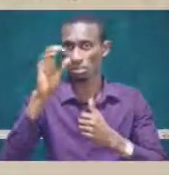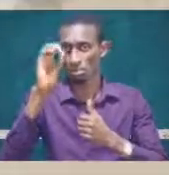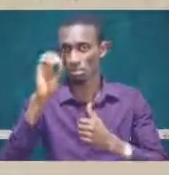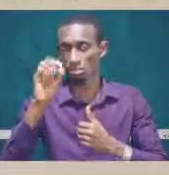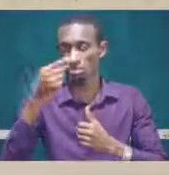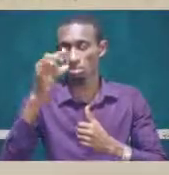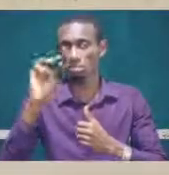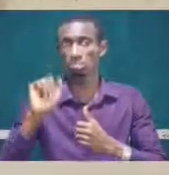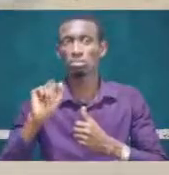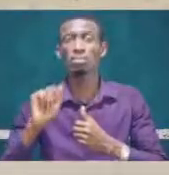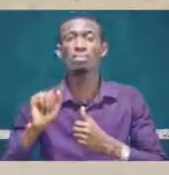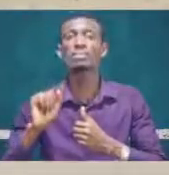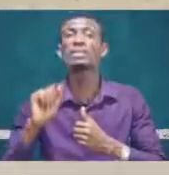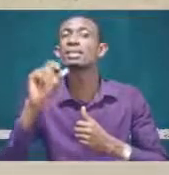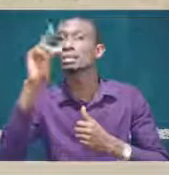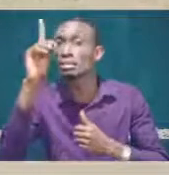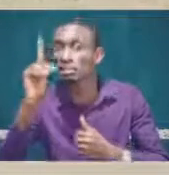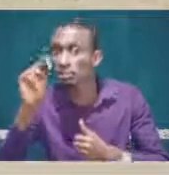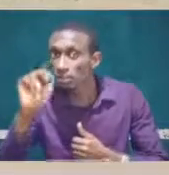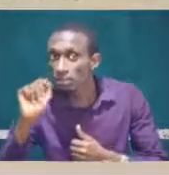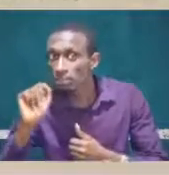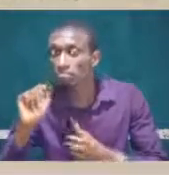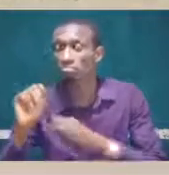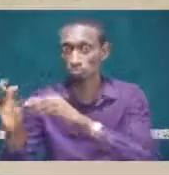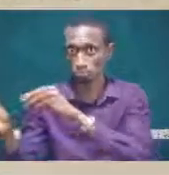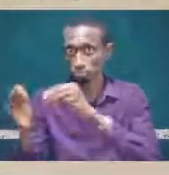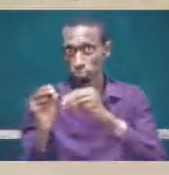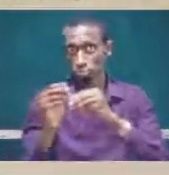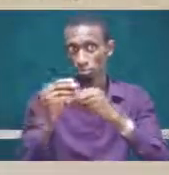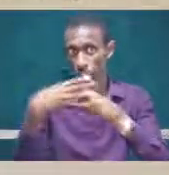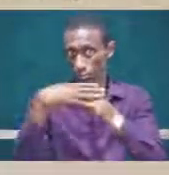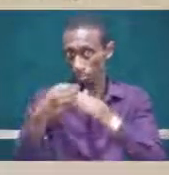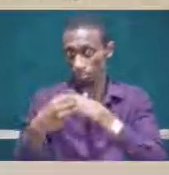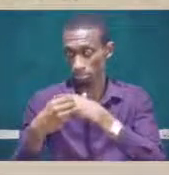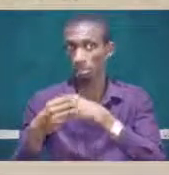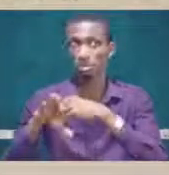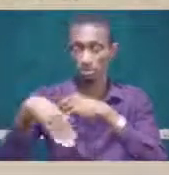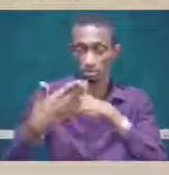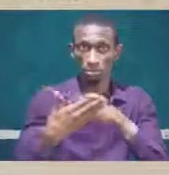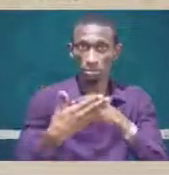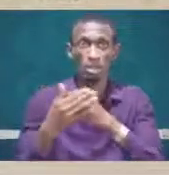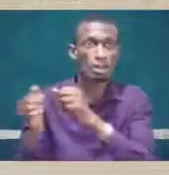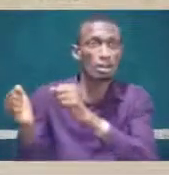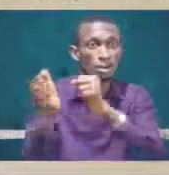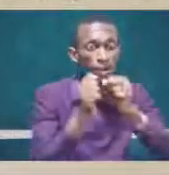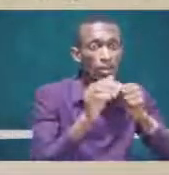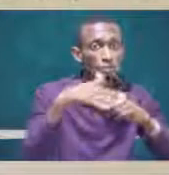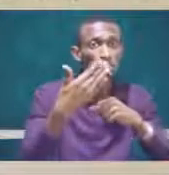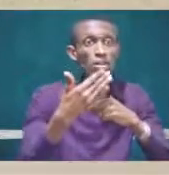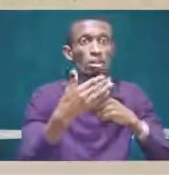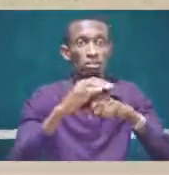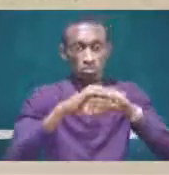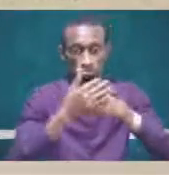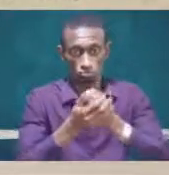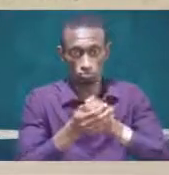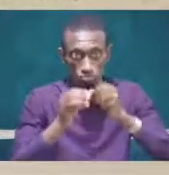DNA, replicate, move, transcribe, move across, translate, and here I have my protein, my